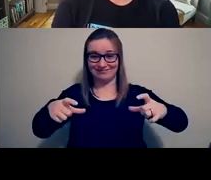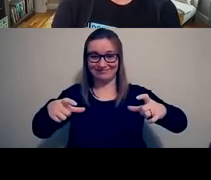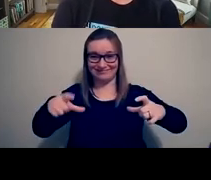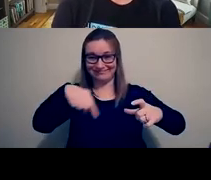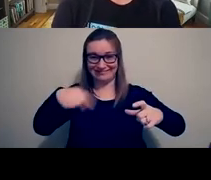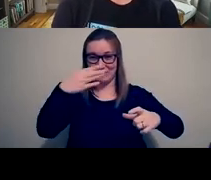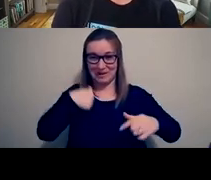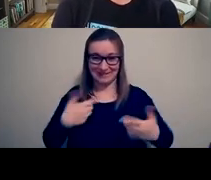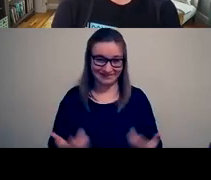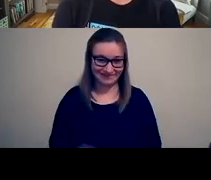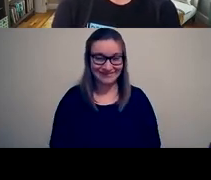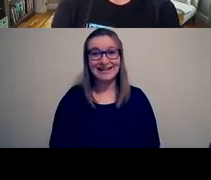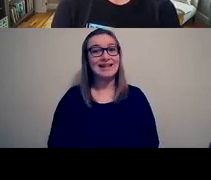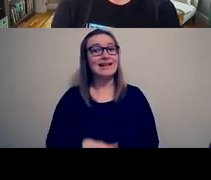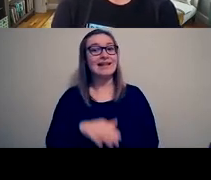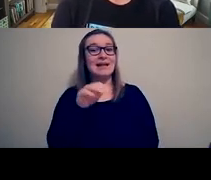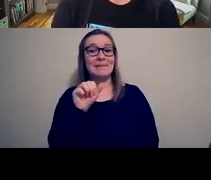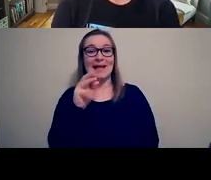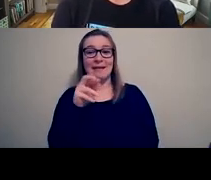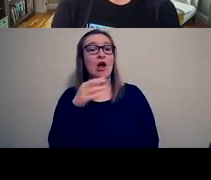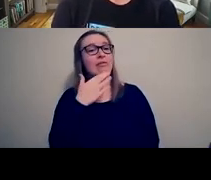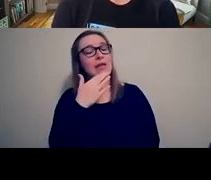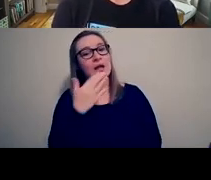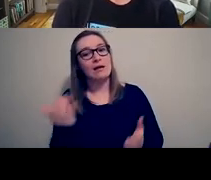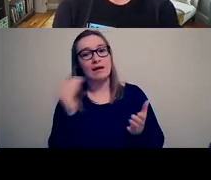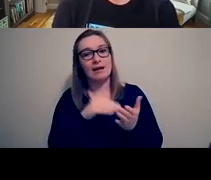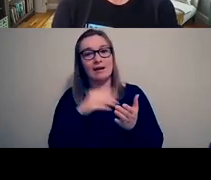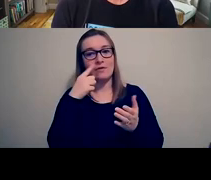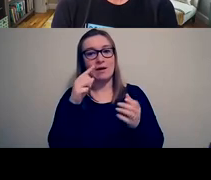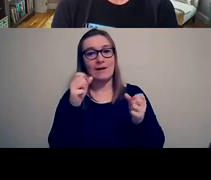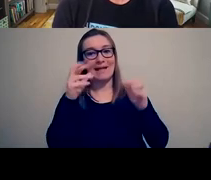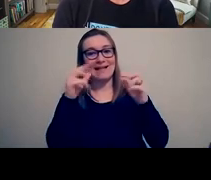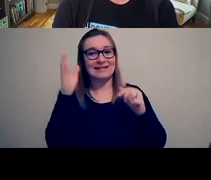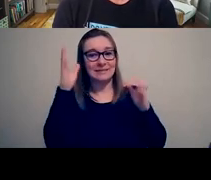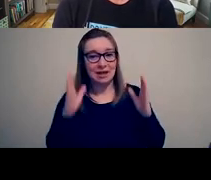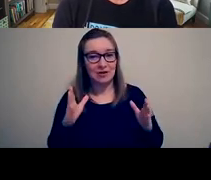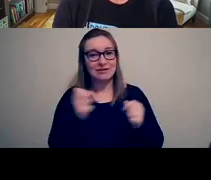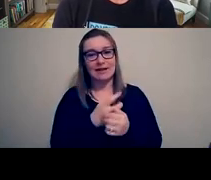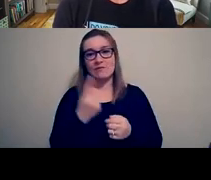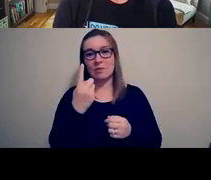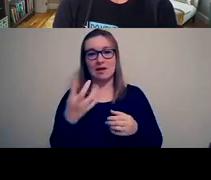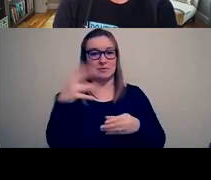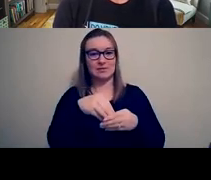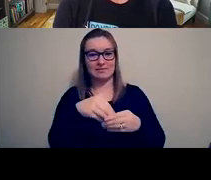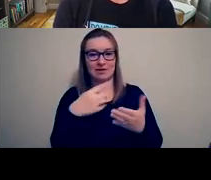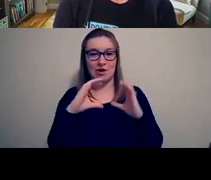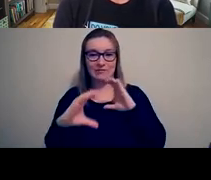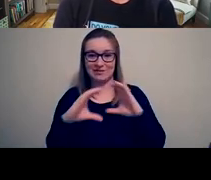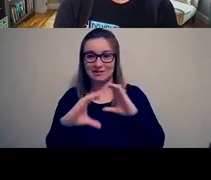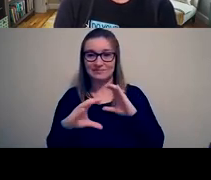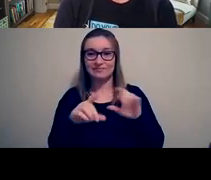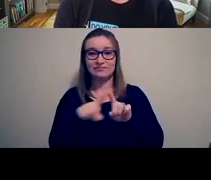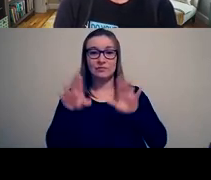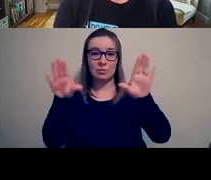So yeah, thank you again to our amazing speakers and everyone who's participated in the conversation. We've also had some really